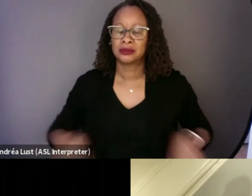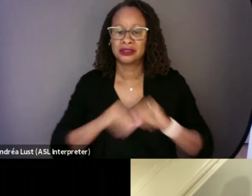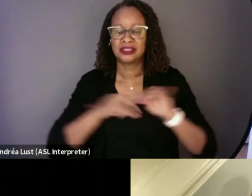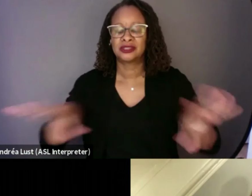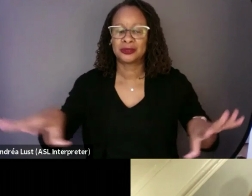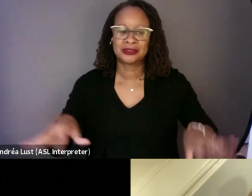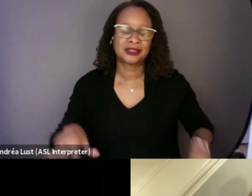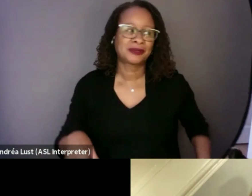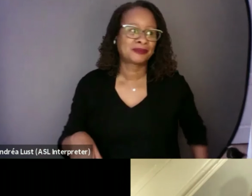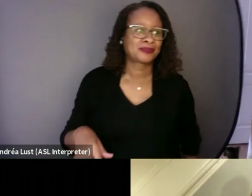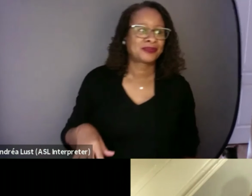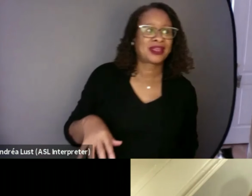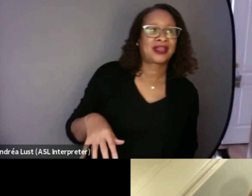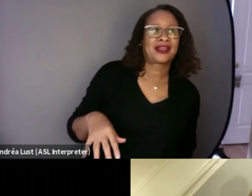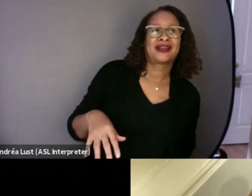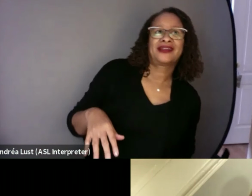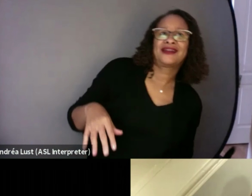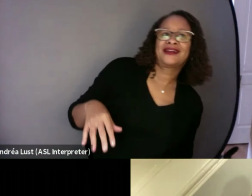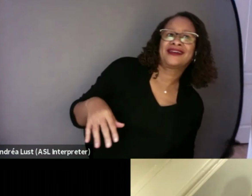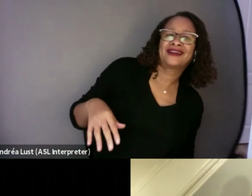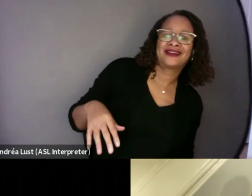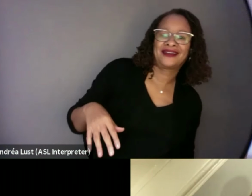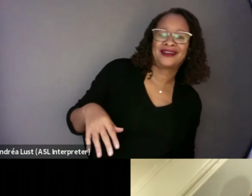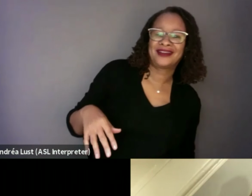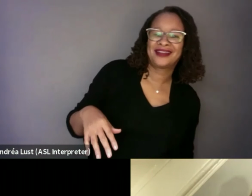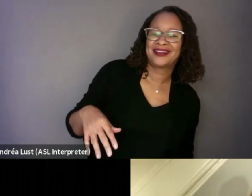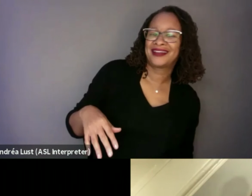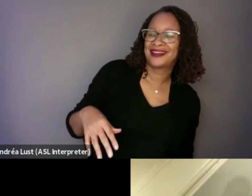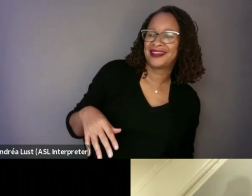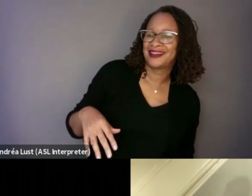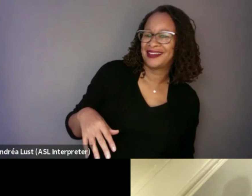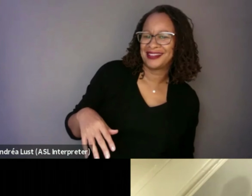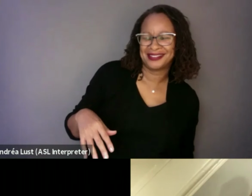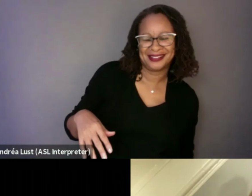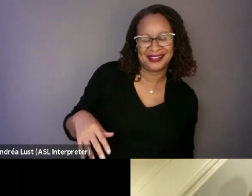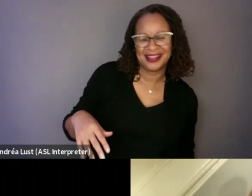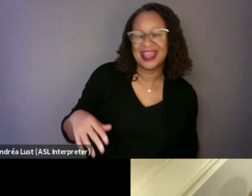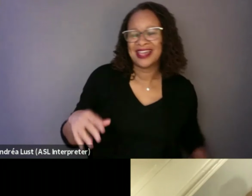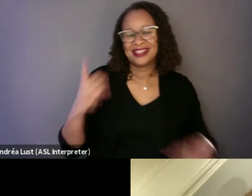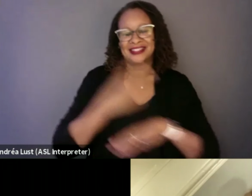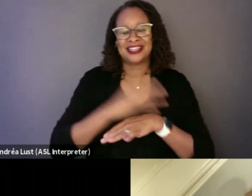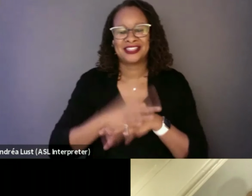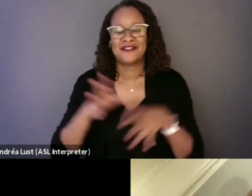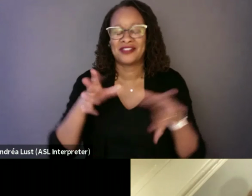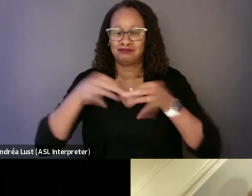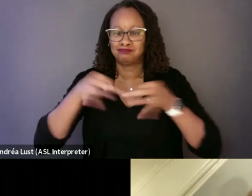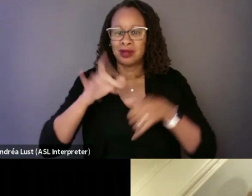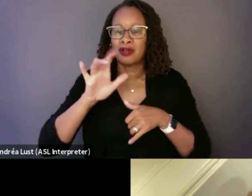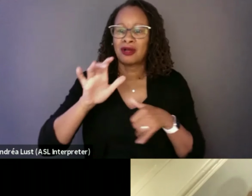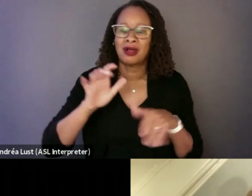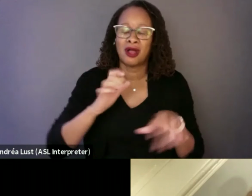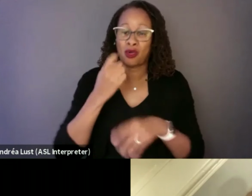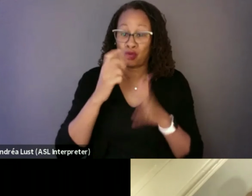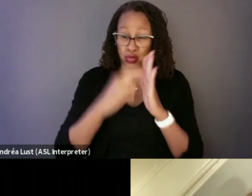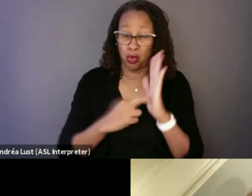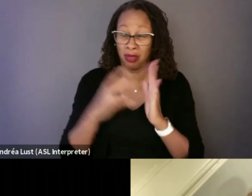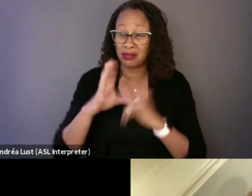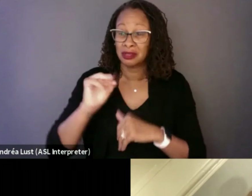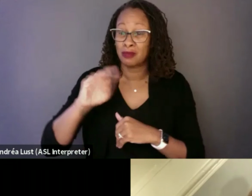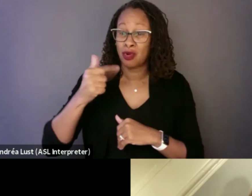the days of the dictatorial rule under Mugabe had gone, and that this was an open, free, and now fully